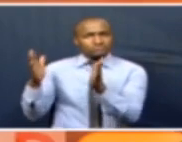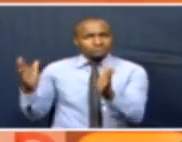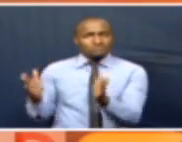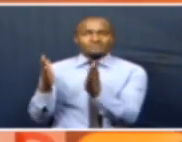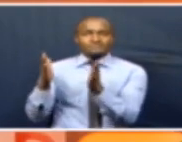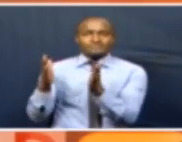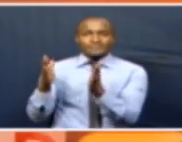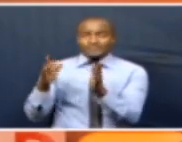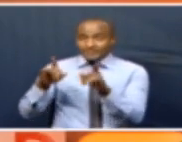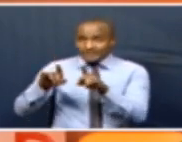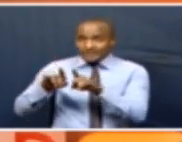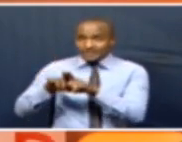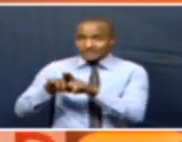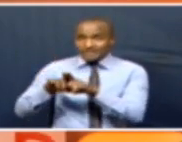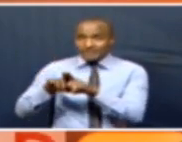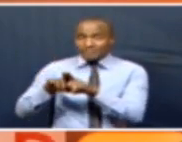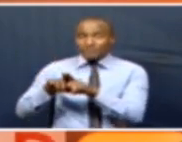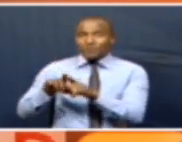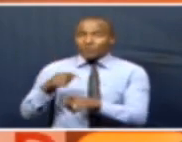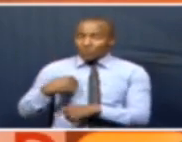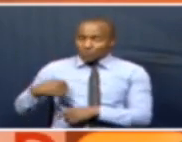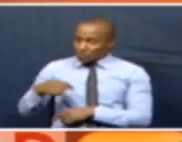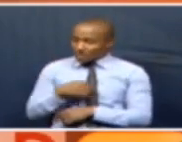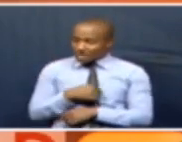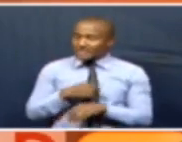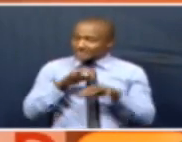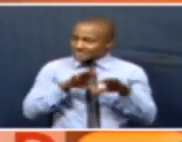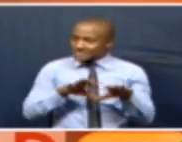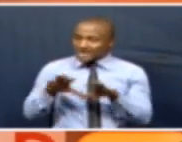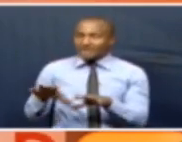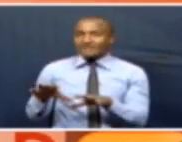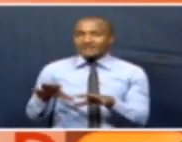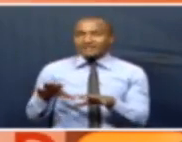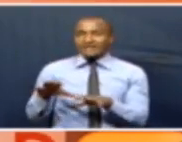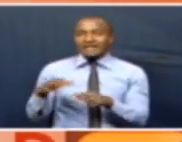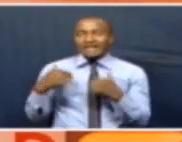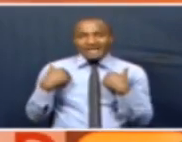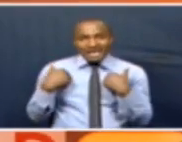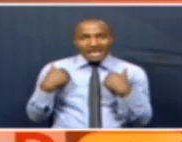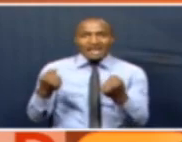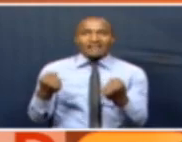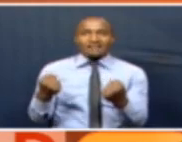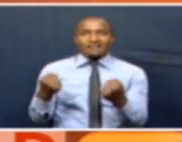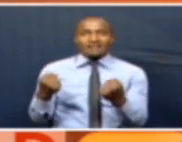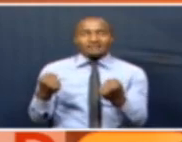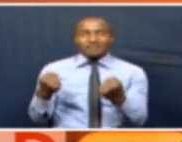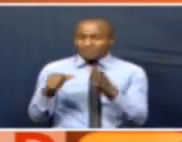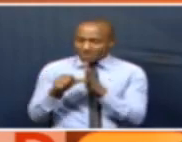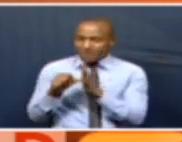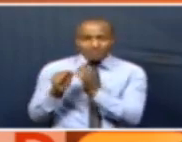And we suffered our health also in detention together.